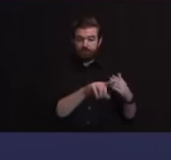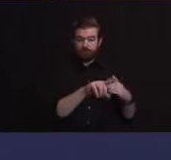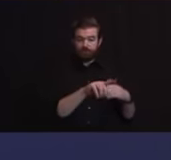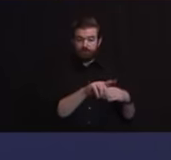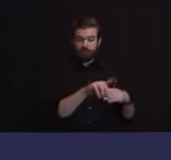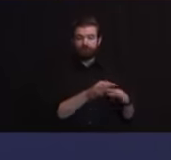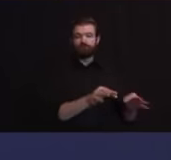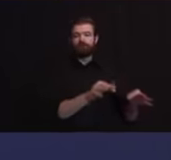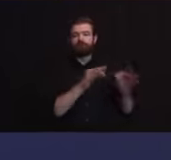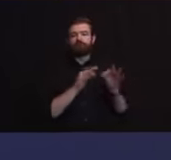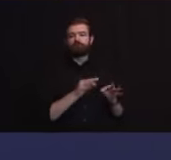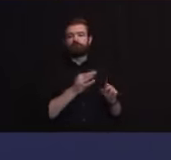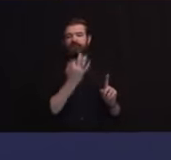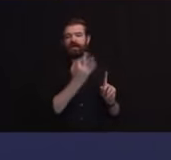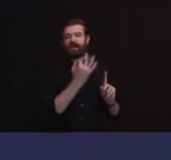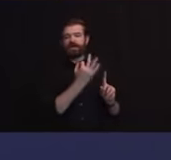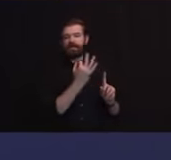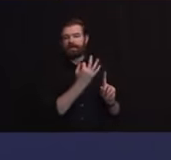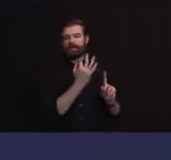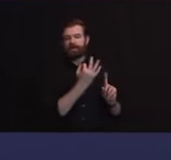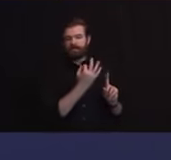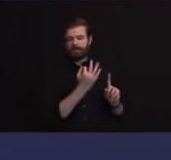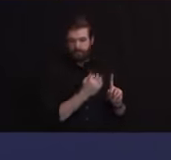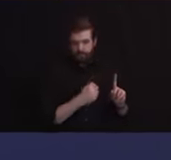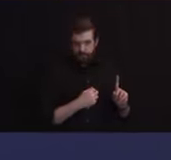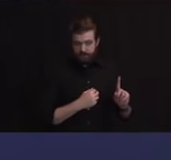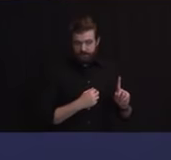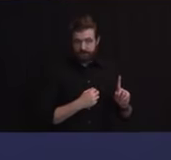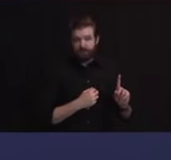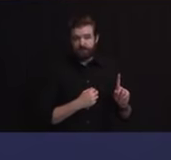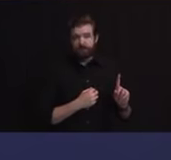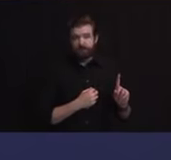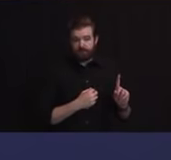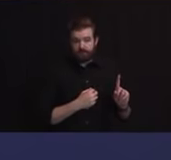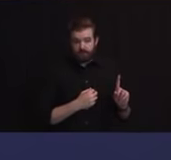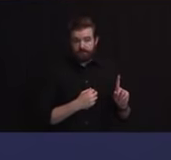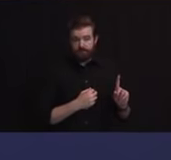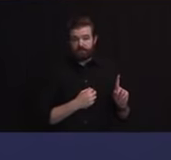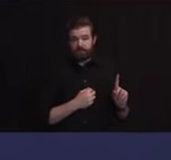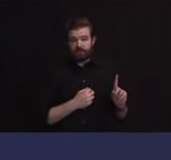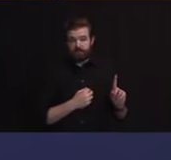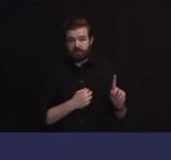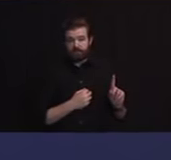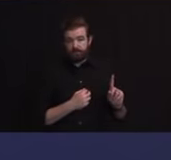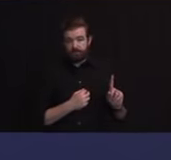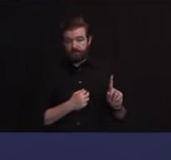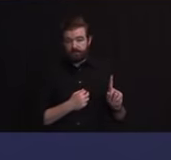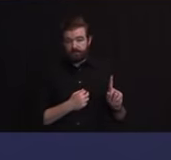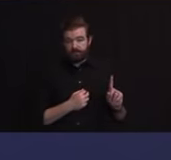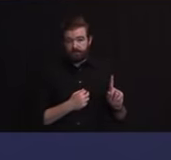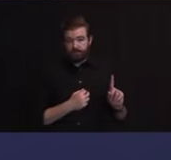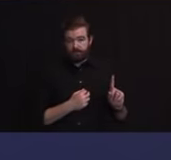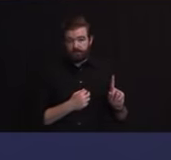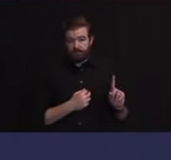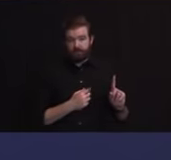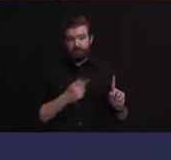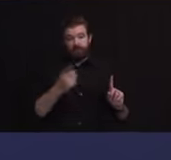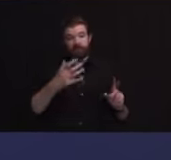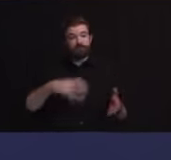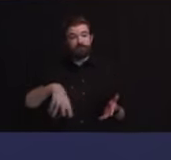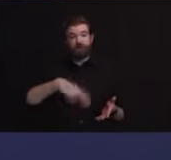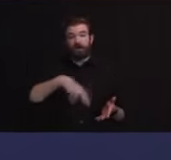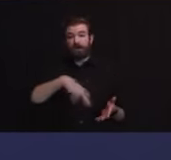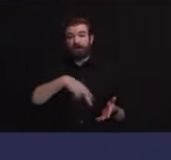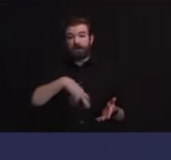And again, for the folks who have problems this weekend and one of the dance floors open, we heard you. Please be responsible. And then we added to